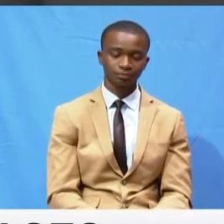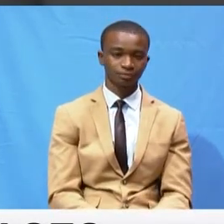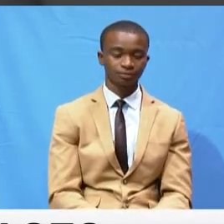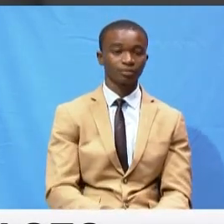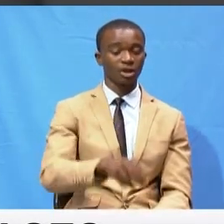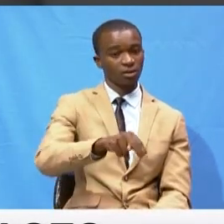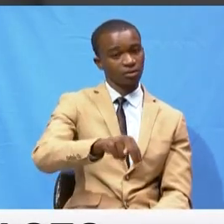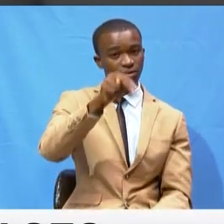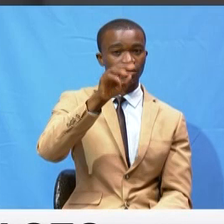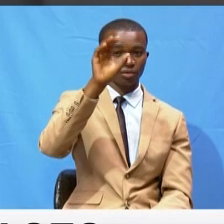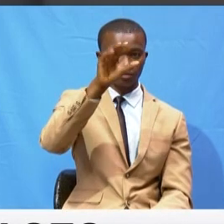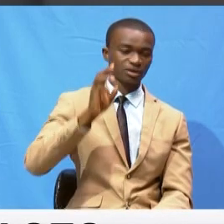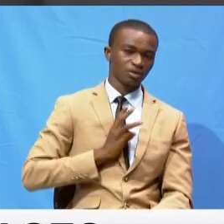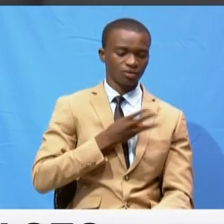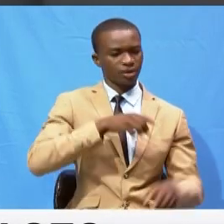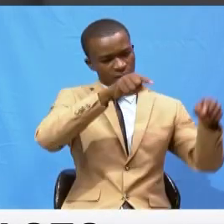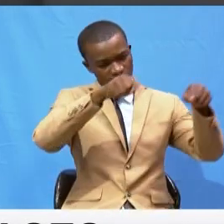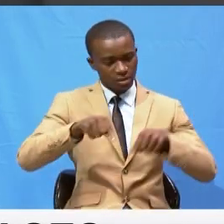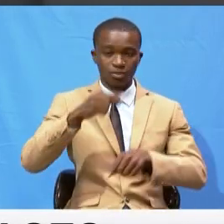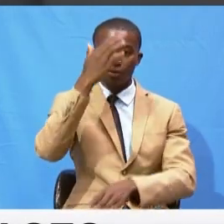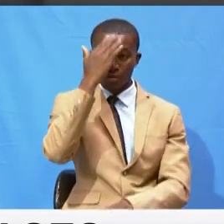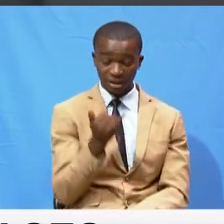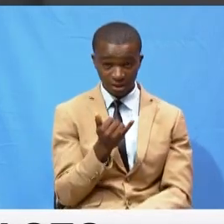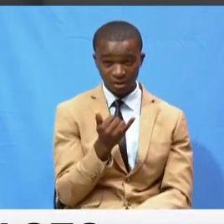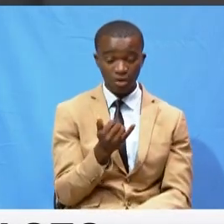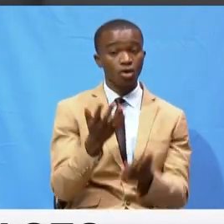to understand how your office is operating